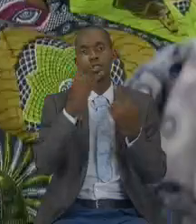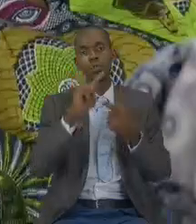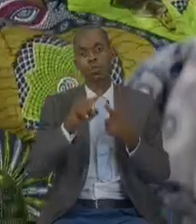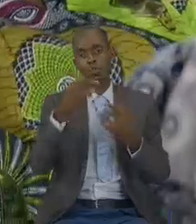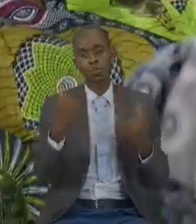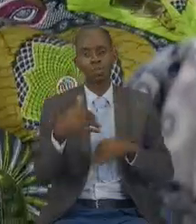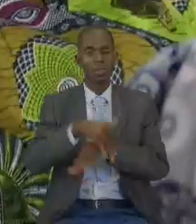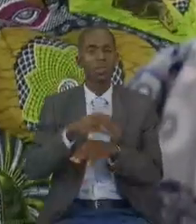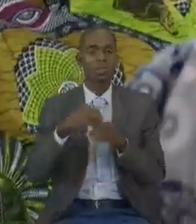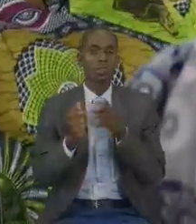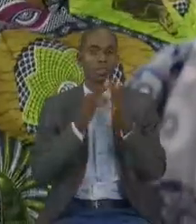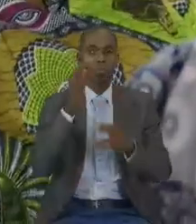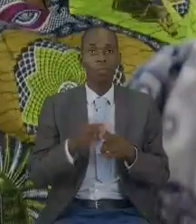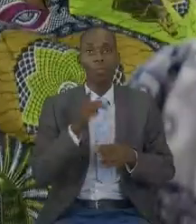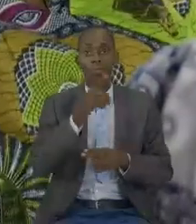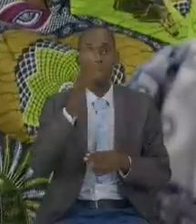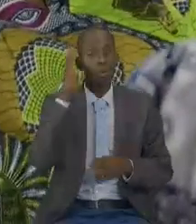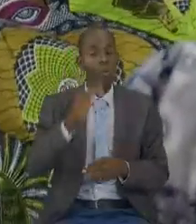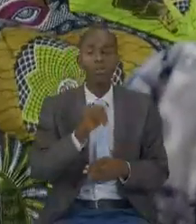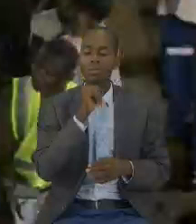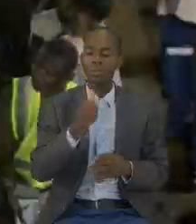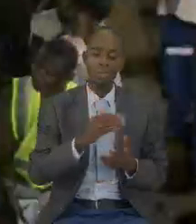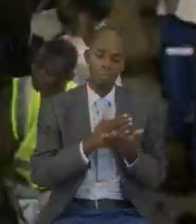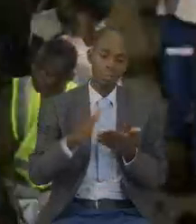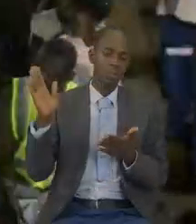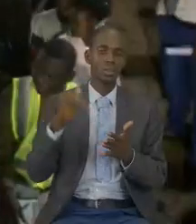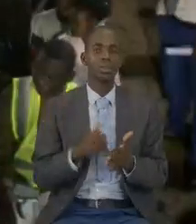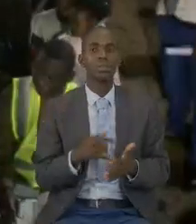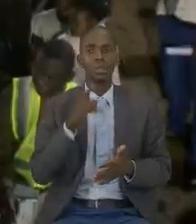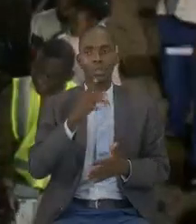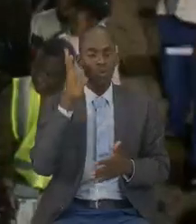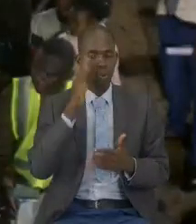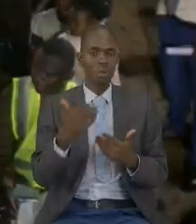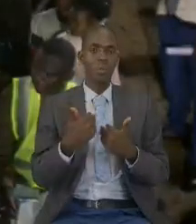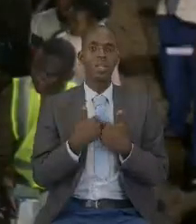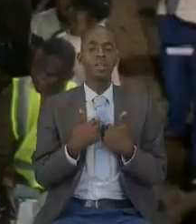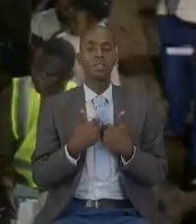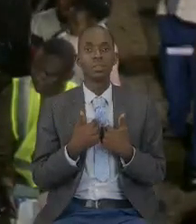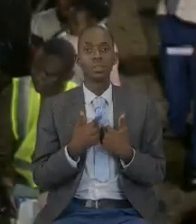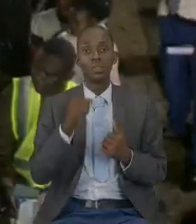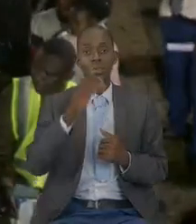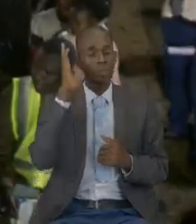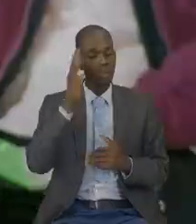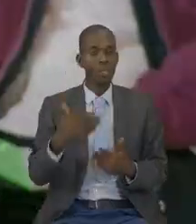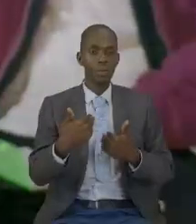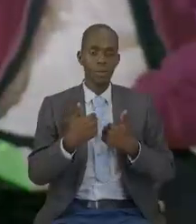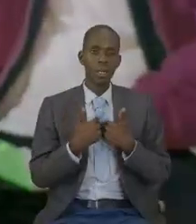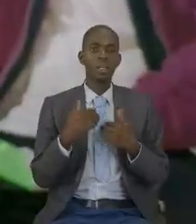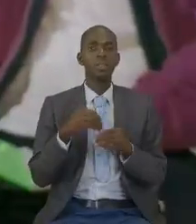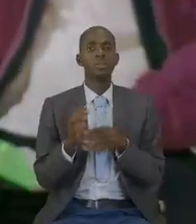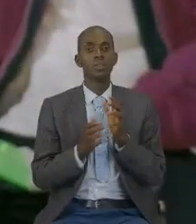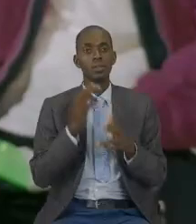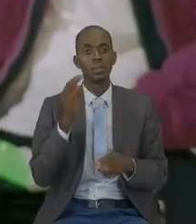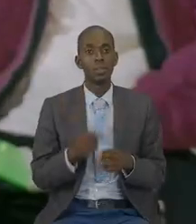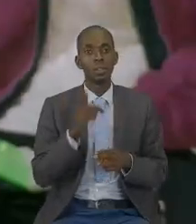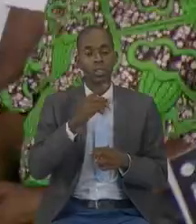tonight. You will not reject. You will have. I said you will have. You